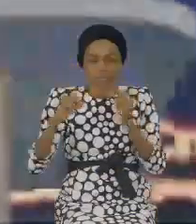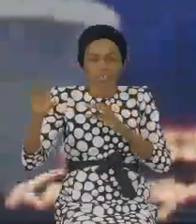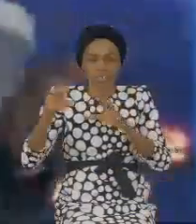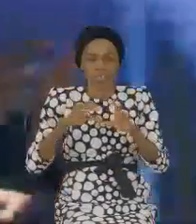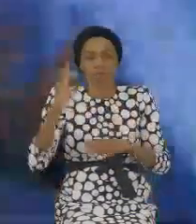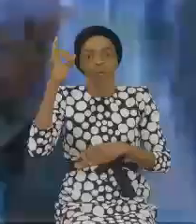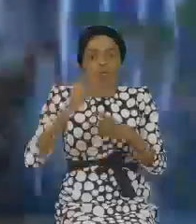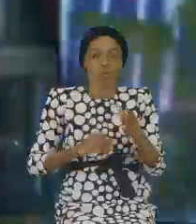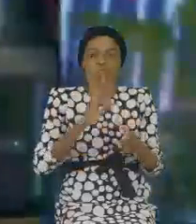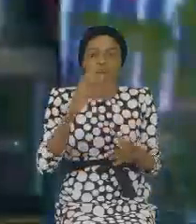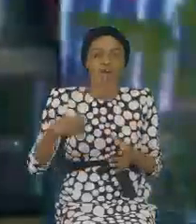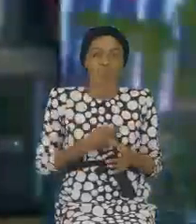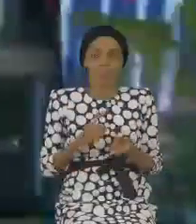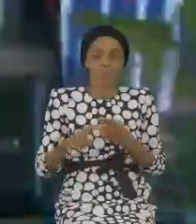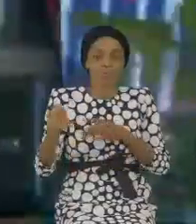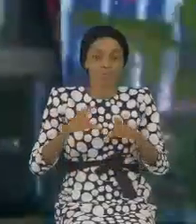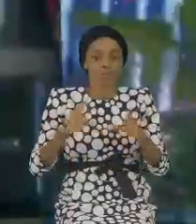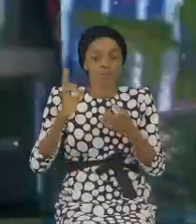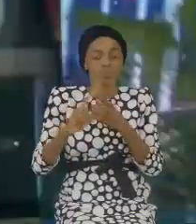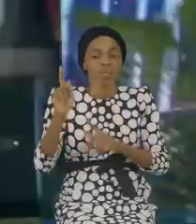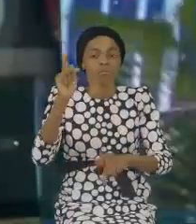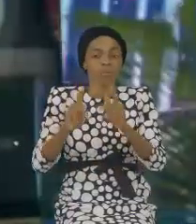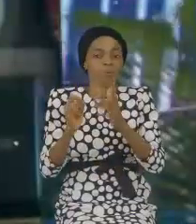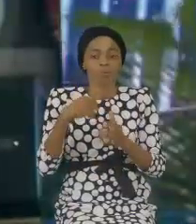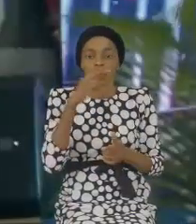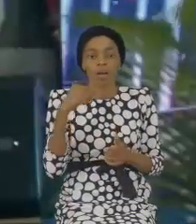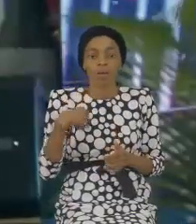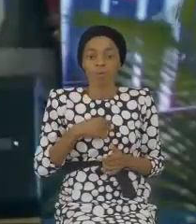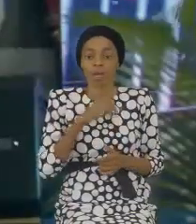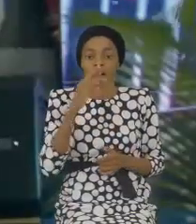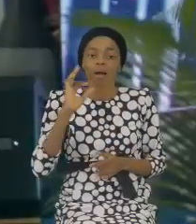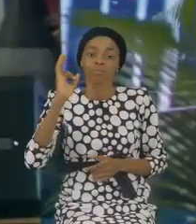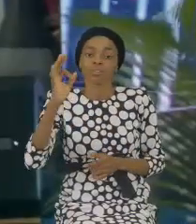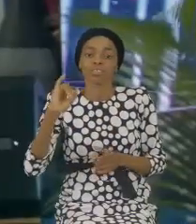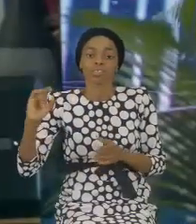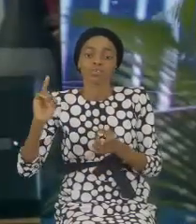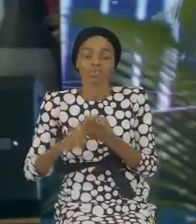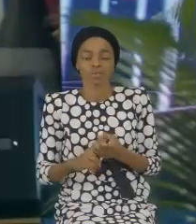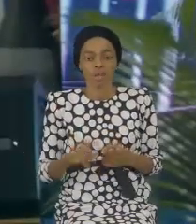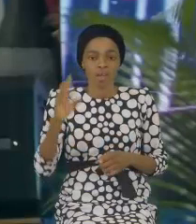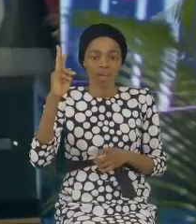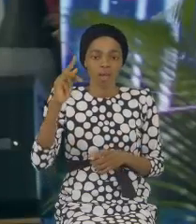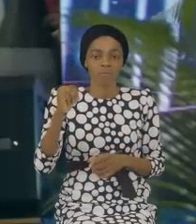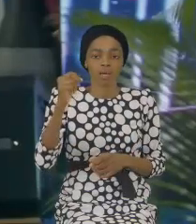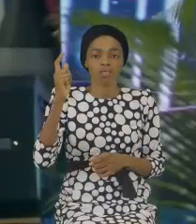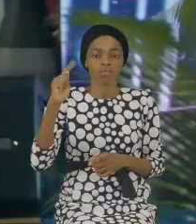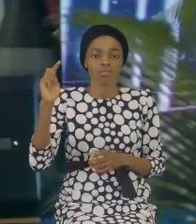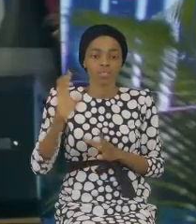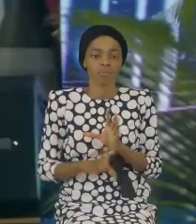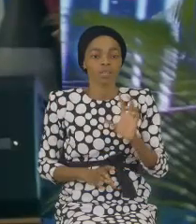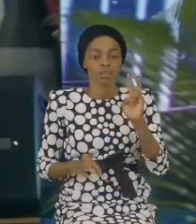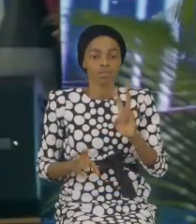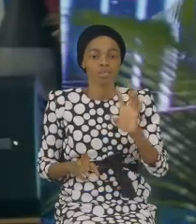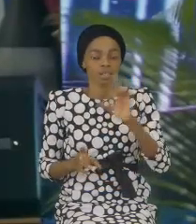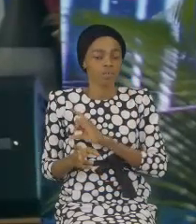do to the people we're ministering to? We're looking at Matthew chapter 28, reading from verse 18.